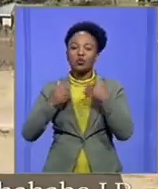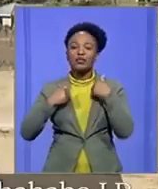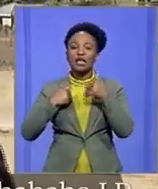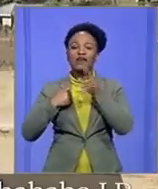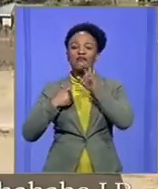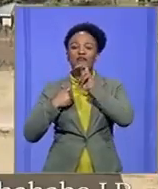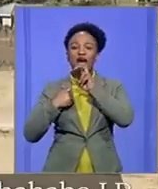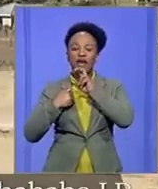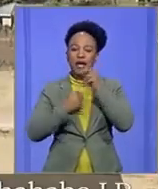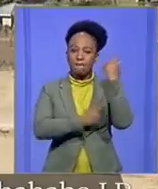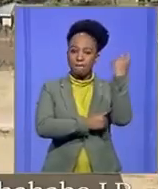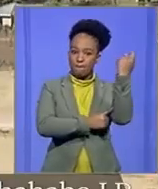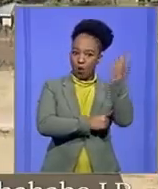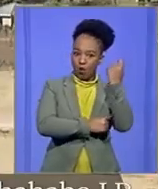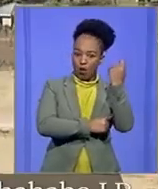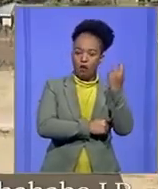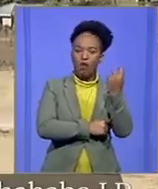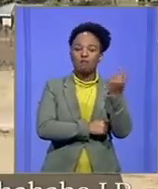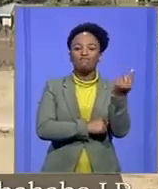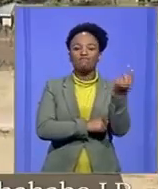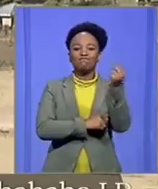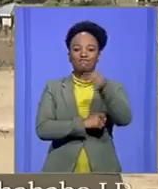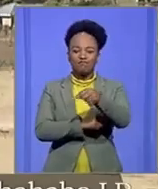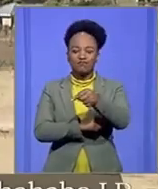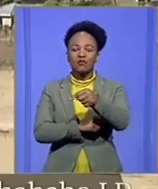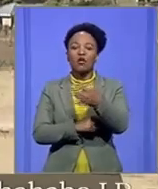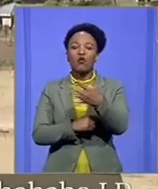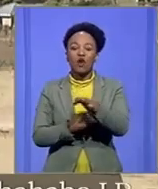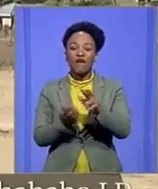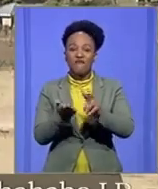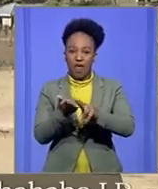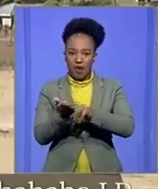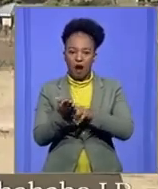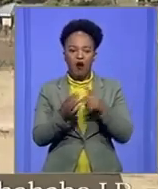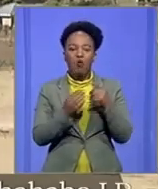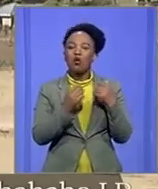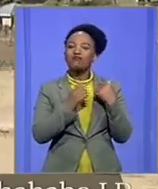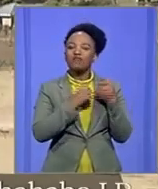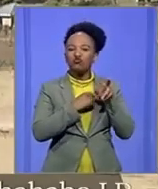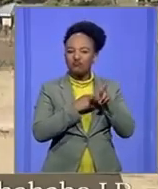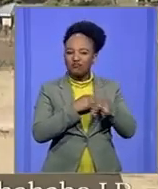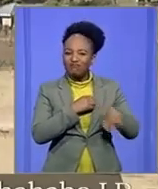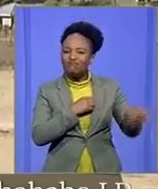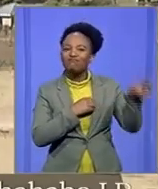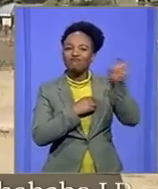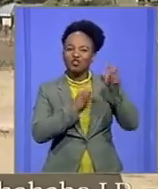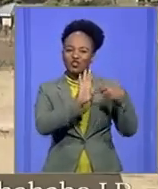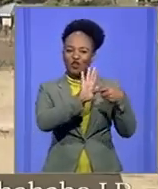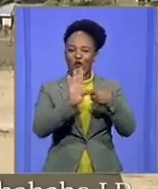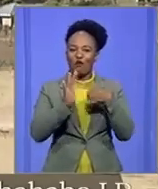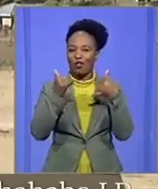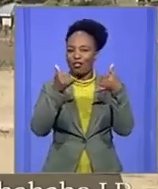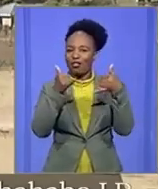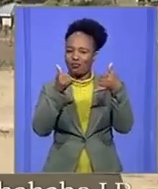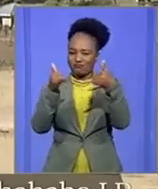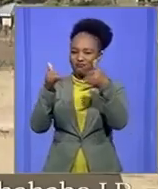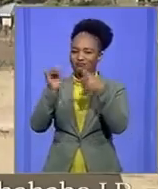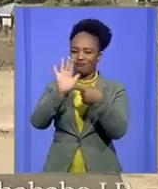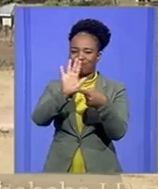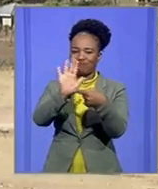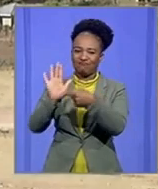la Polokwane gomme a feleletša ka la Morena go Lavender. Nna ke Koketšo Motau wa ditaba tša SABC Mokondeni.